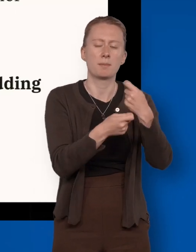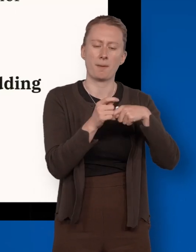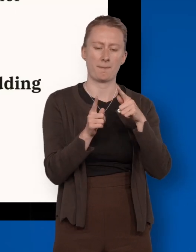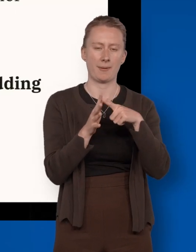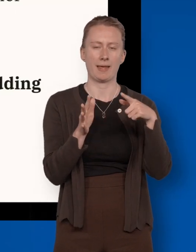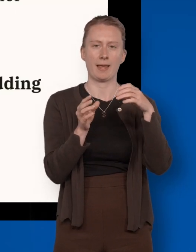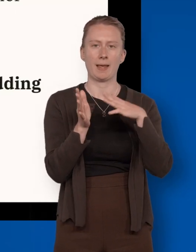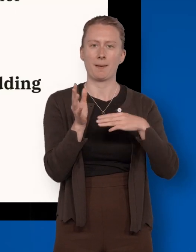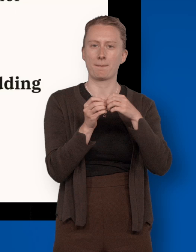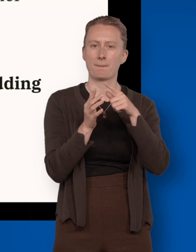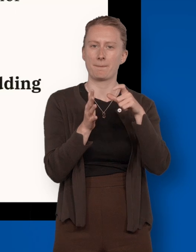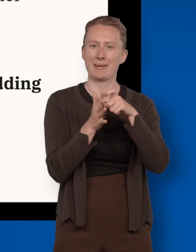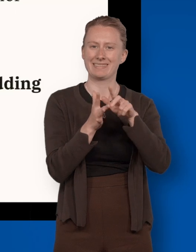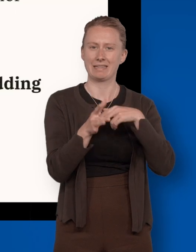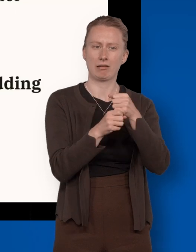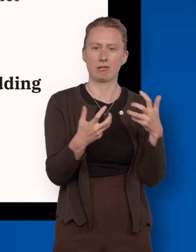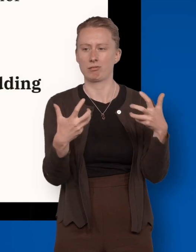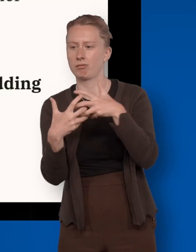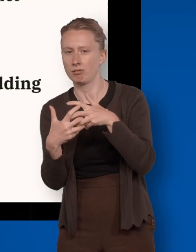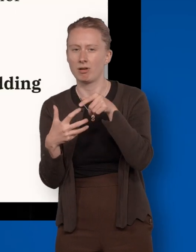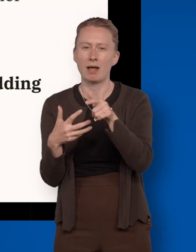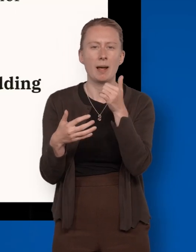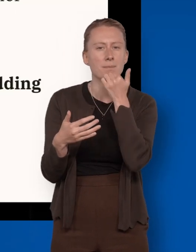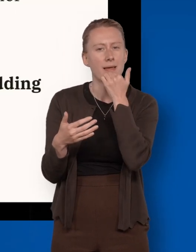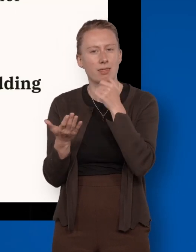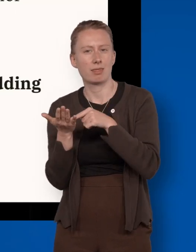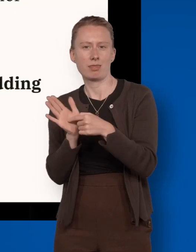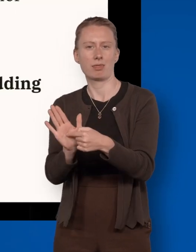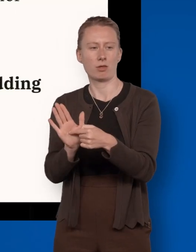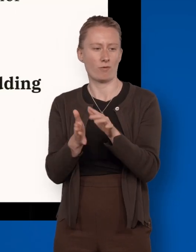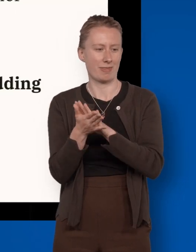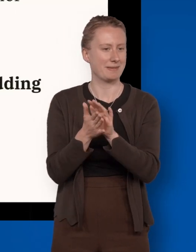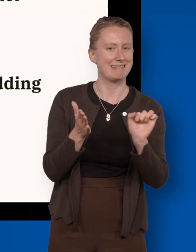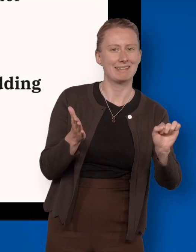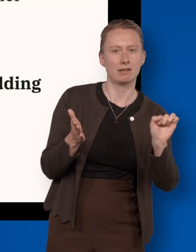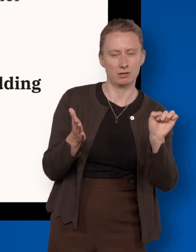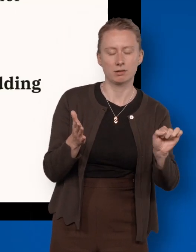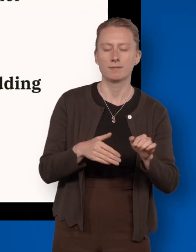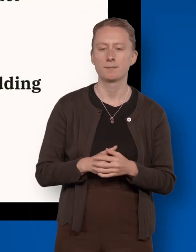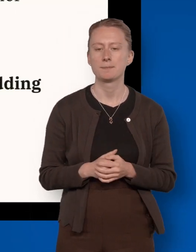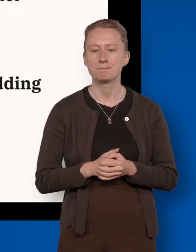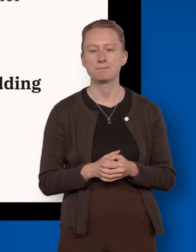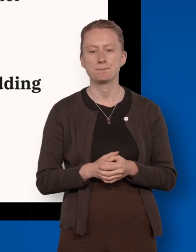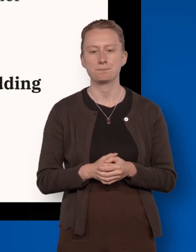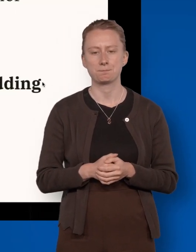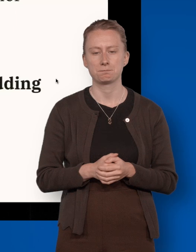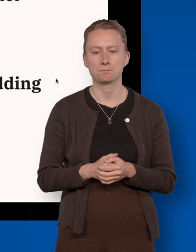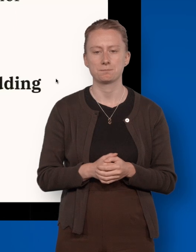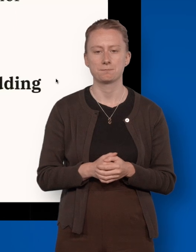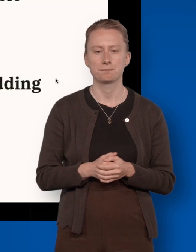which is a sort of mathematical representation of the meaning of the text. Finally, once